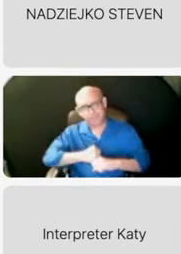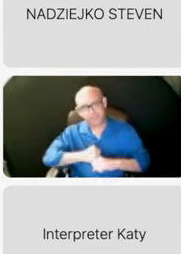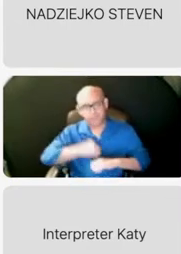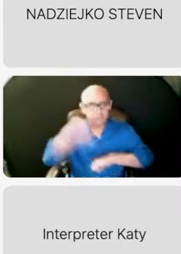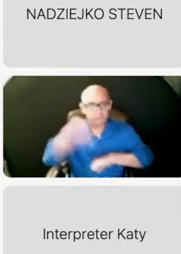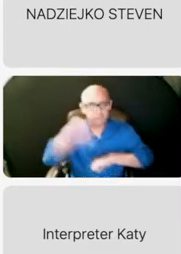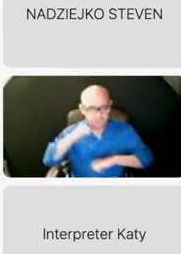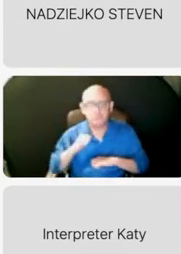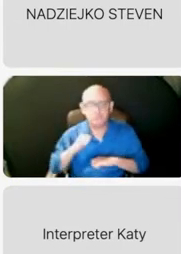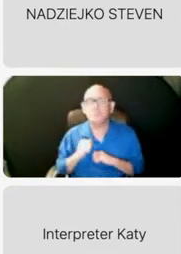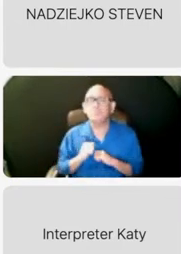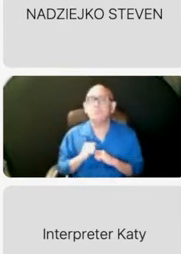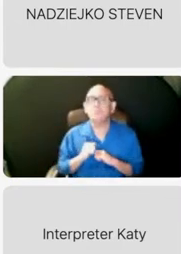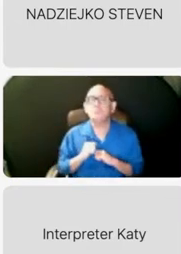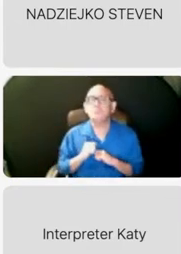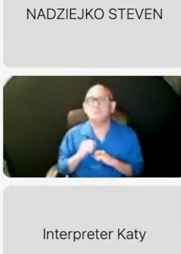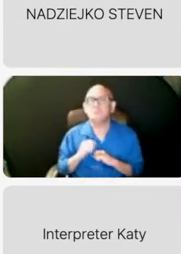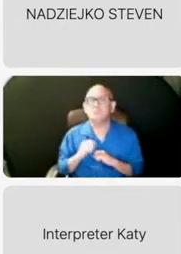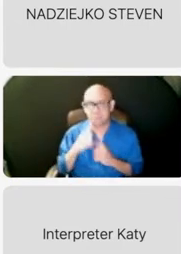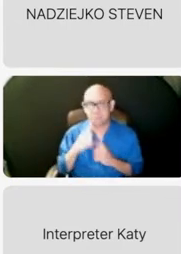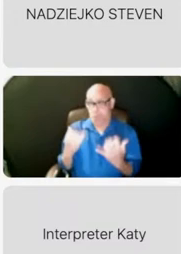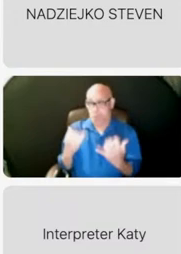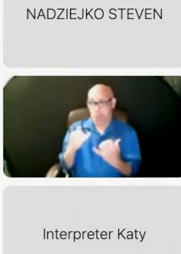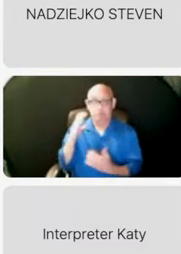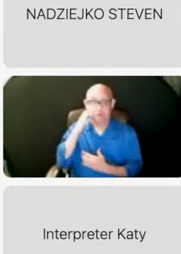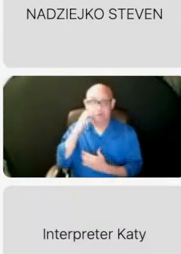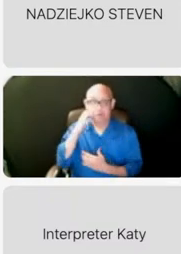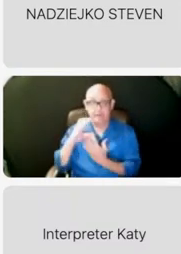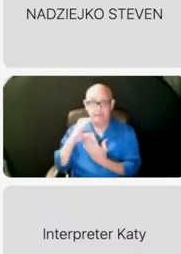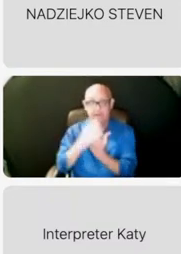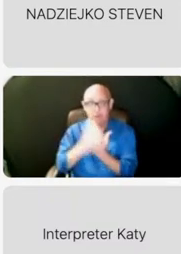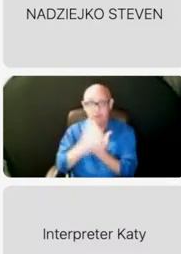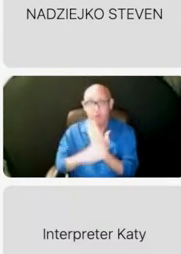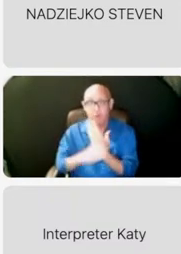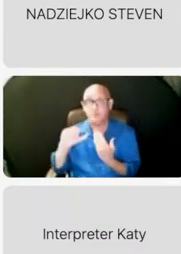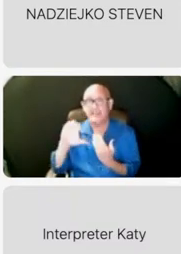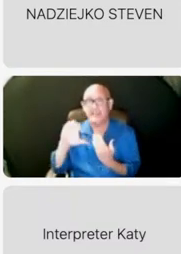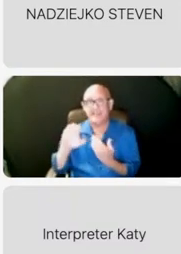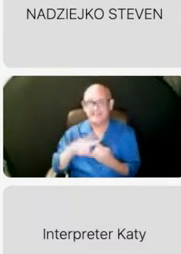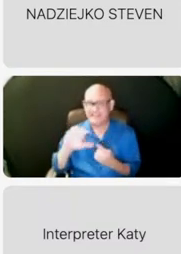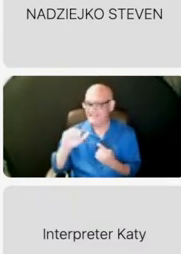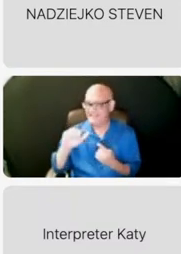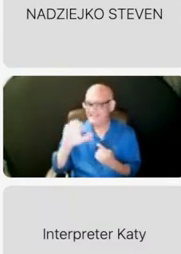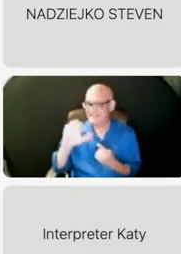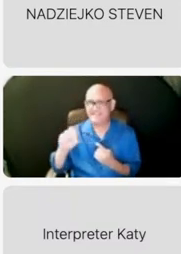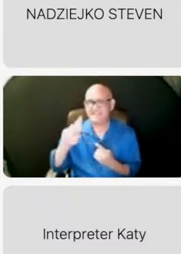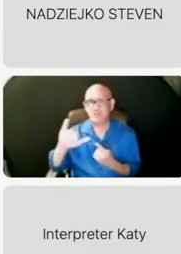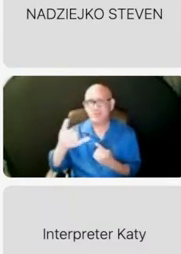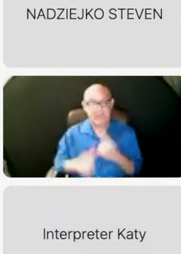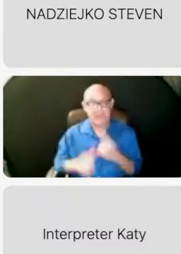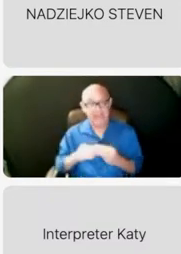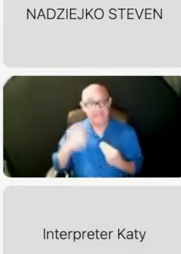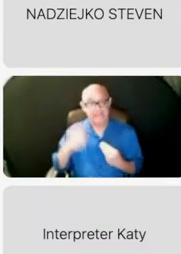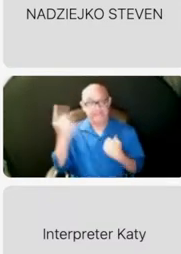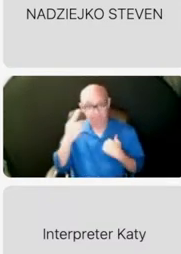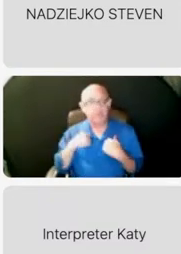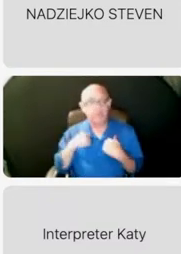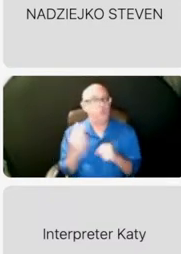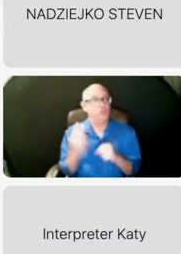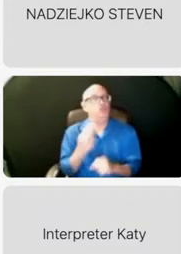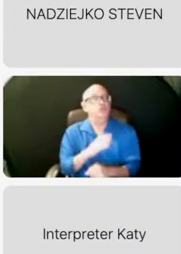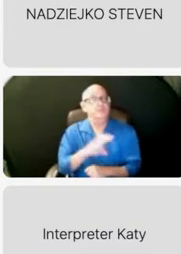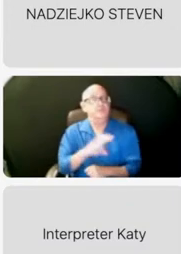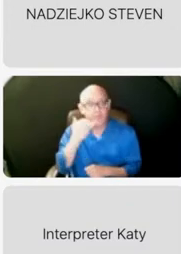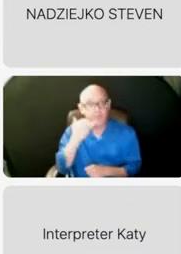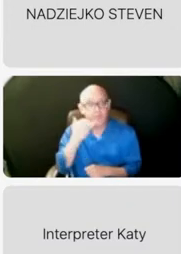now the cell phone case is known as an accessory and by adding the proper accessory of your choice you can use your cell phone as a multi-purpose